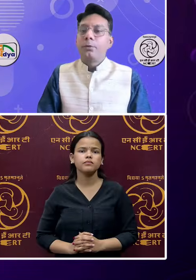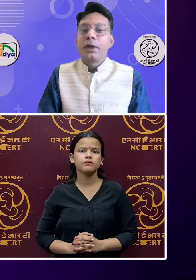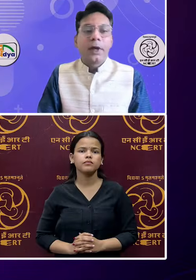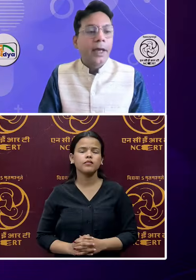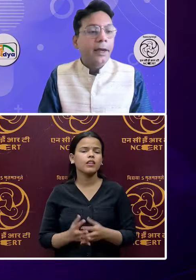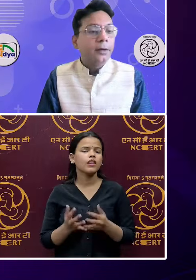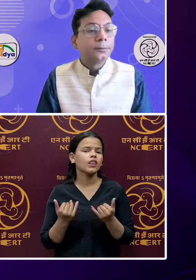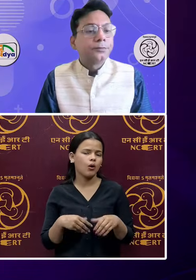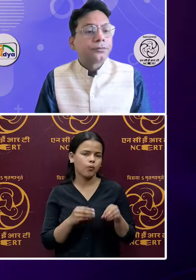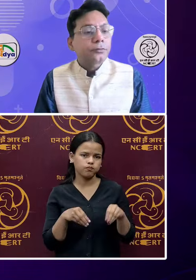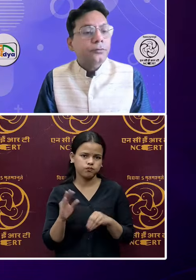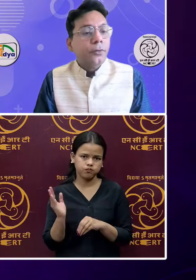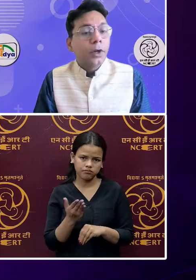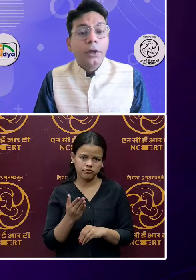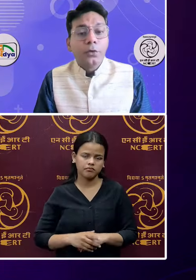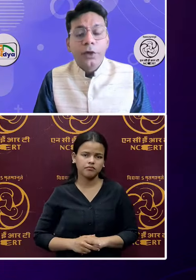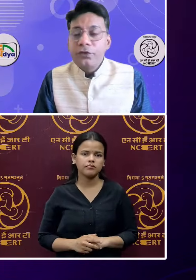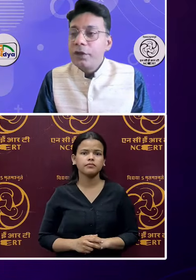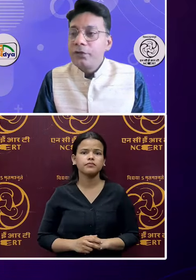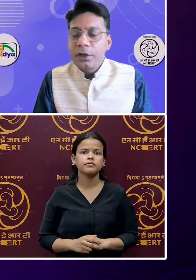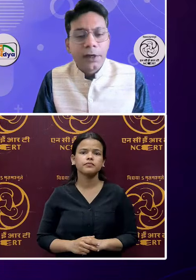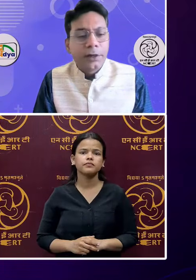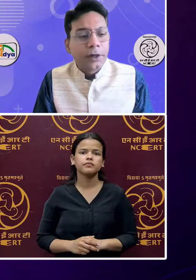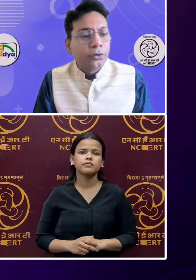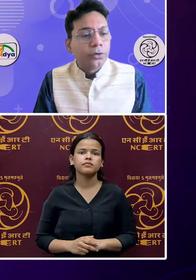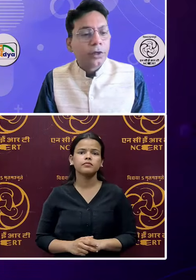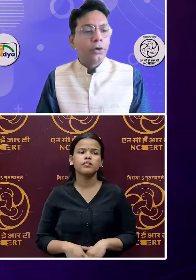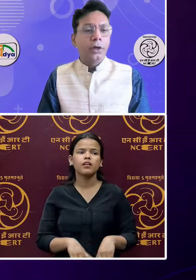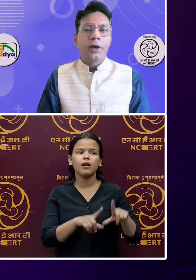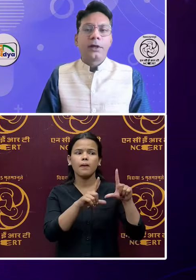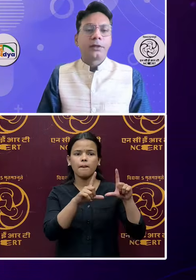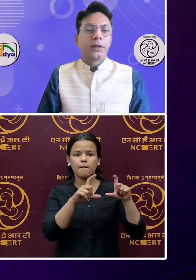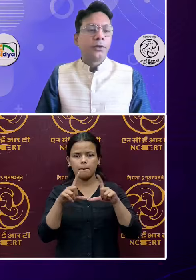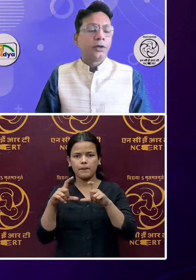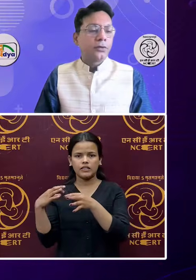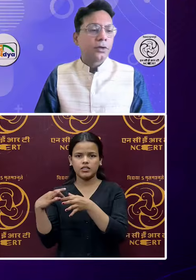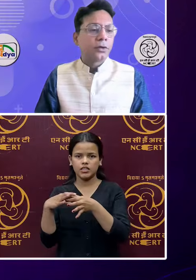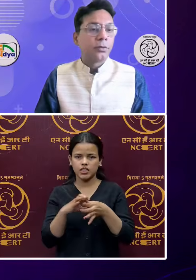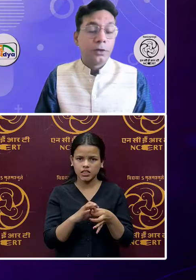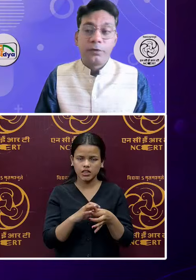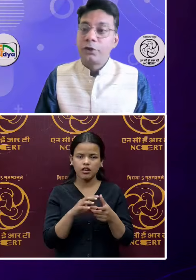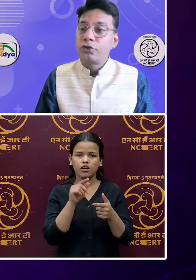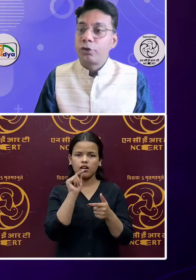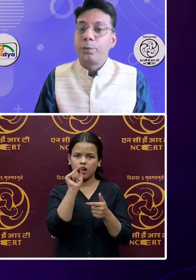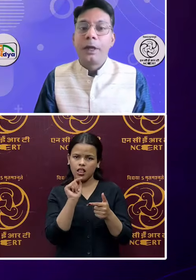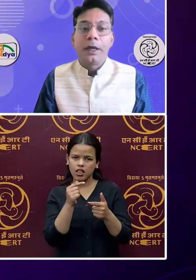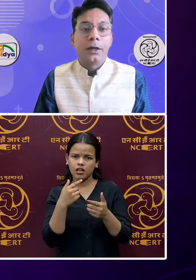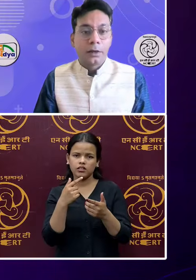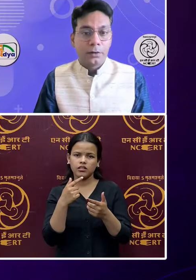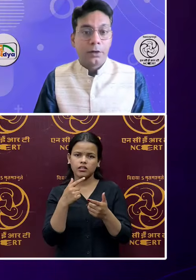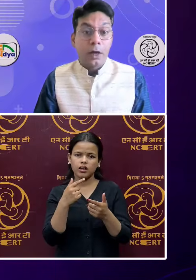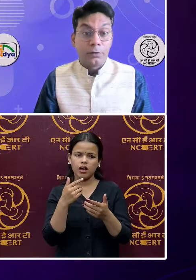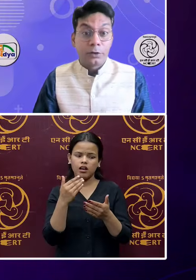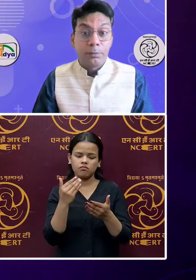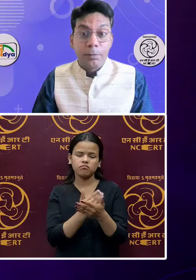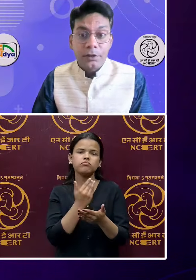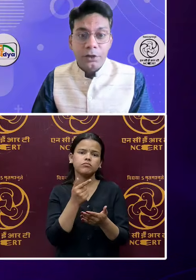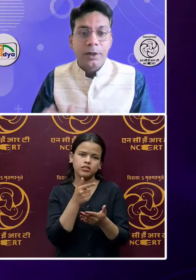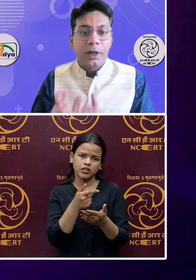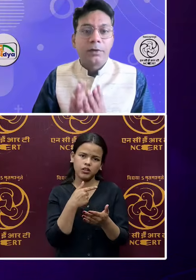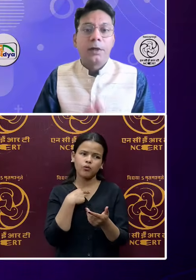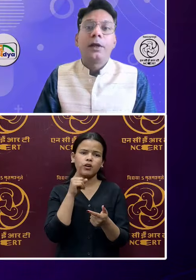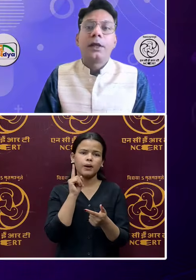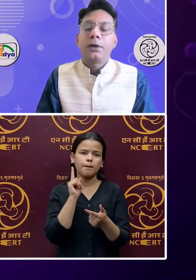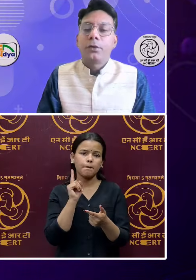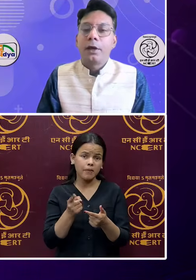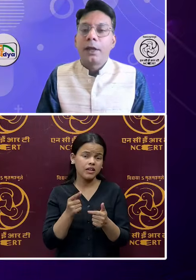So moving ahead, features related to security. What are the features which should be or which must